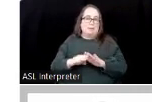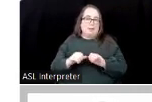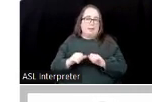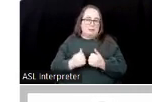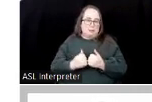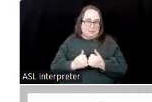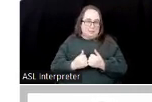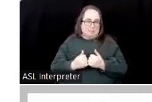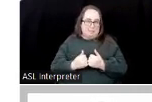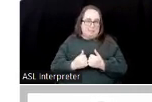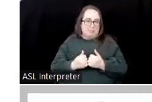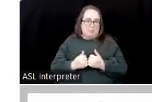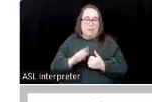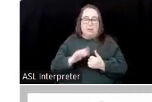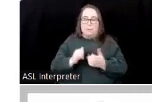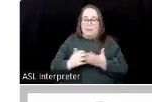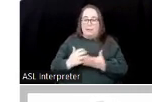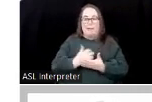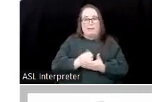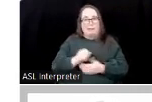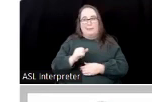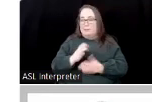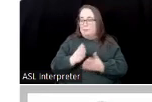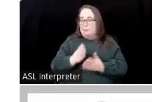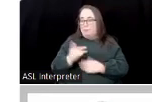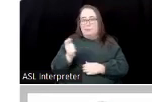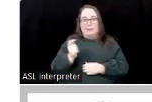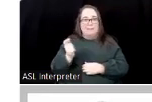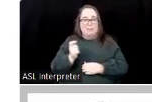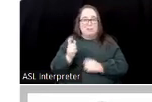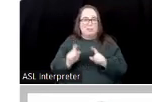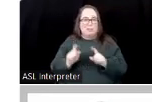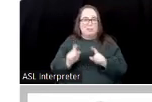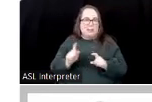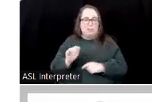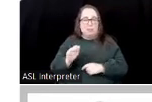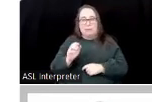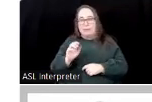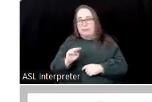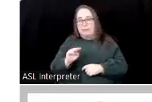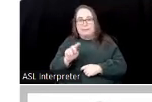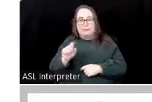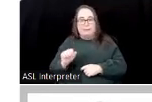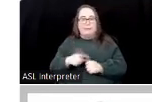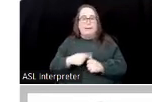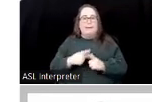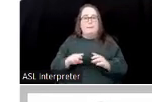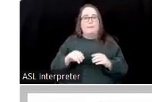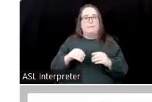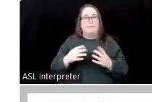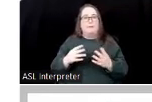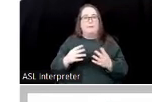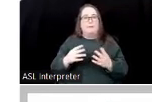agencies by collecting, like through beneficiary surveys or claims data, and providing